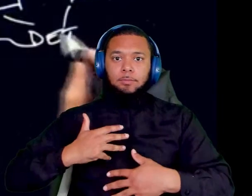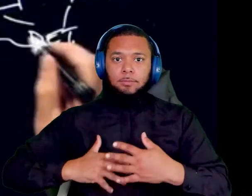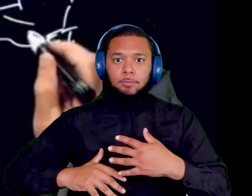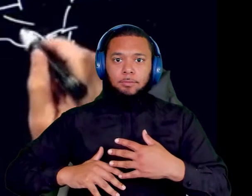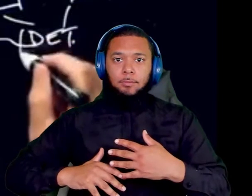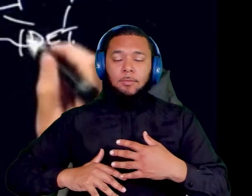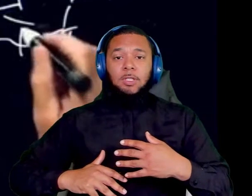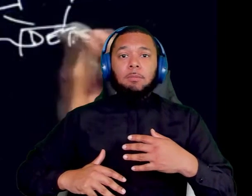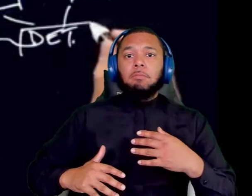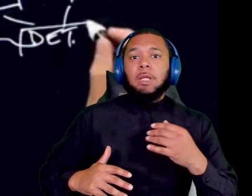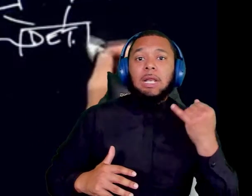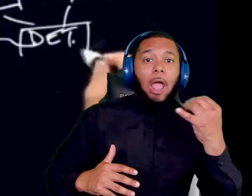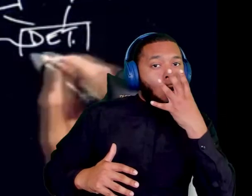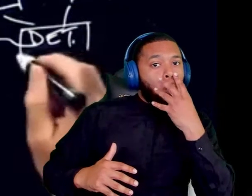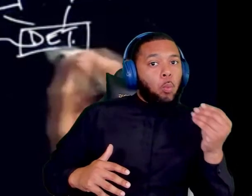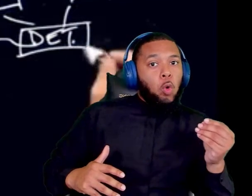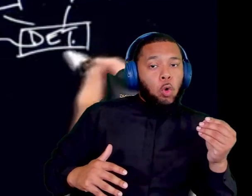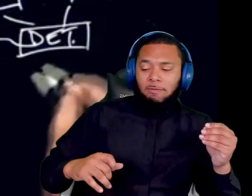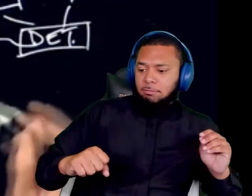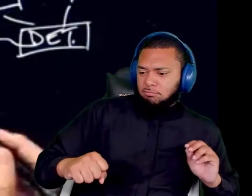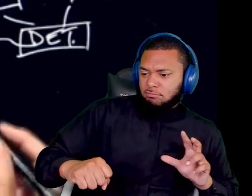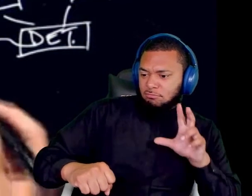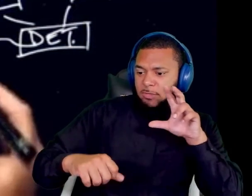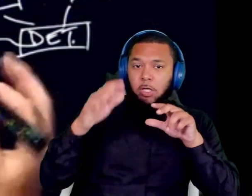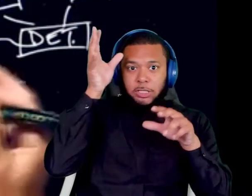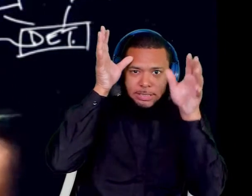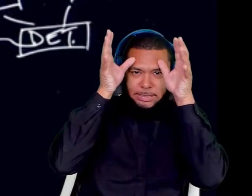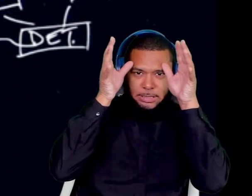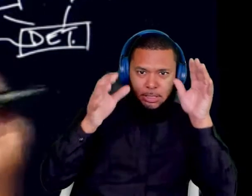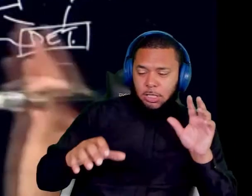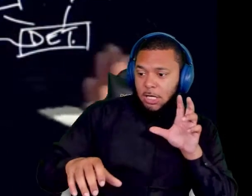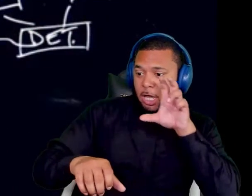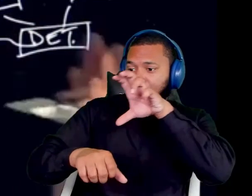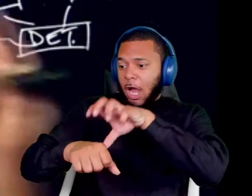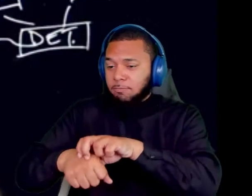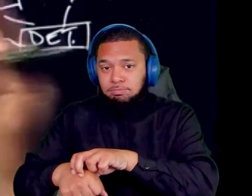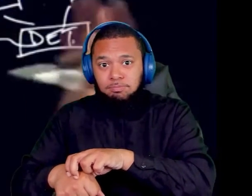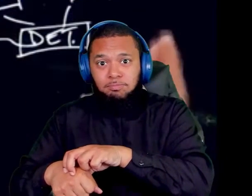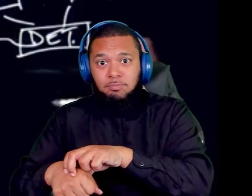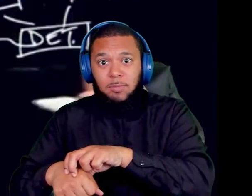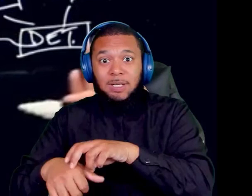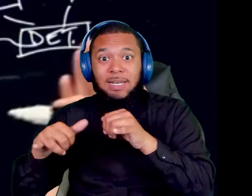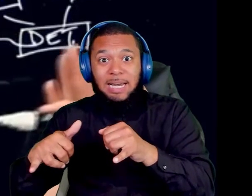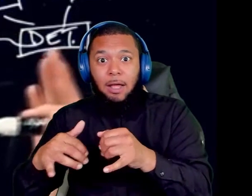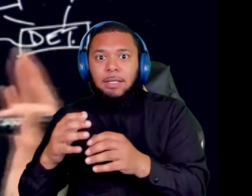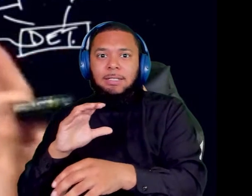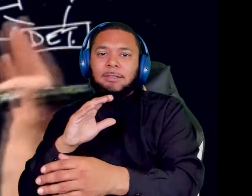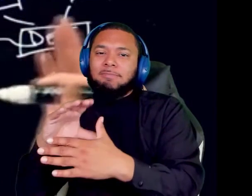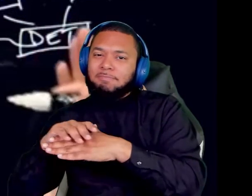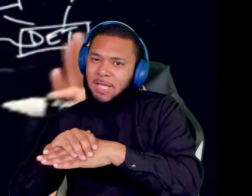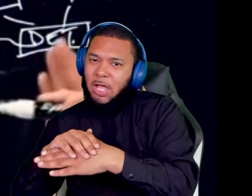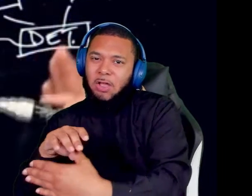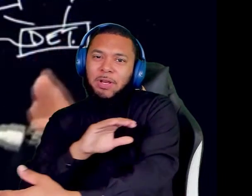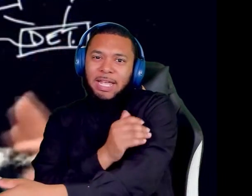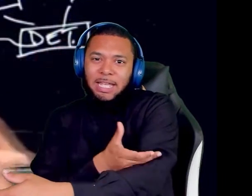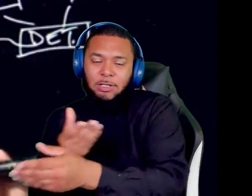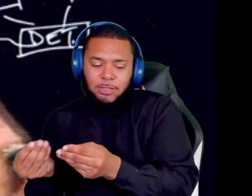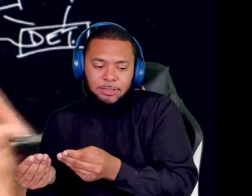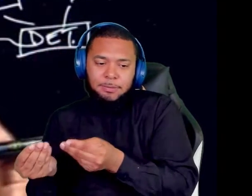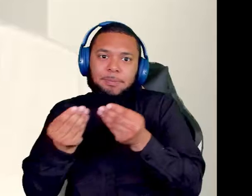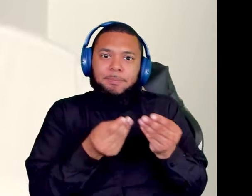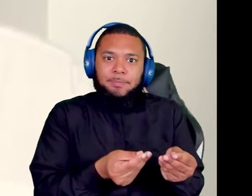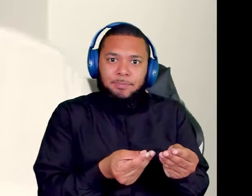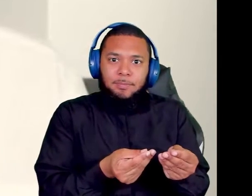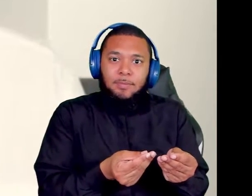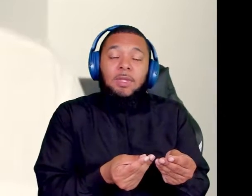in this case a wolf, then the matter and energy would flow to the wolf. Now, again, part of the ecosystem are detritivores